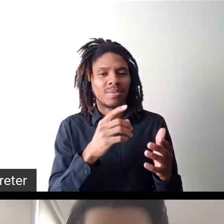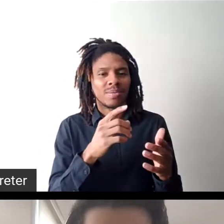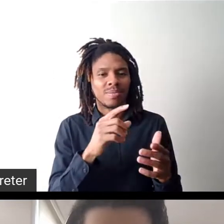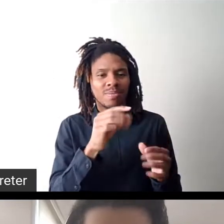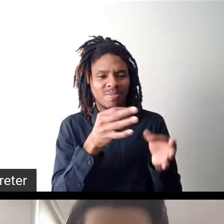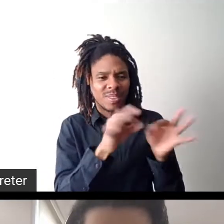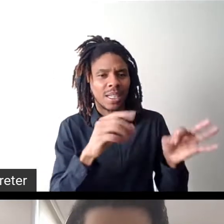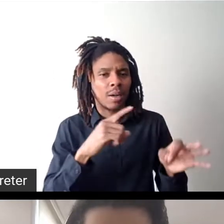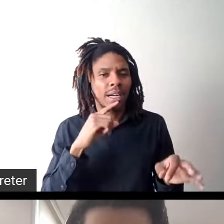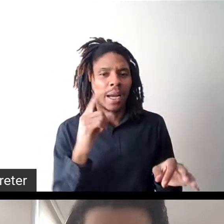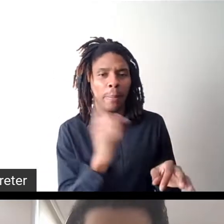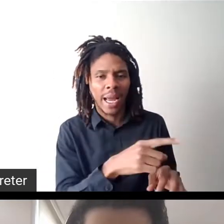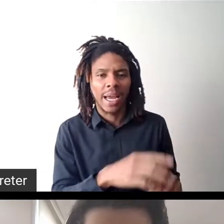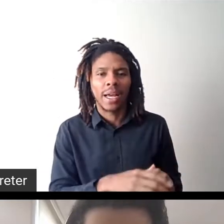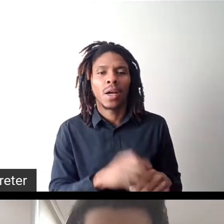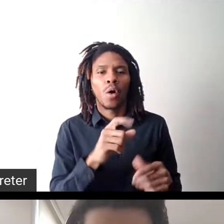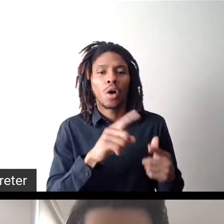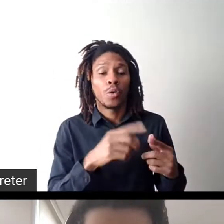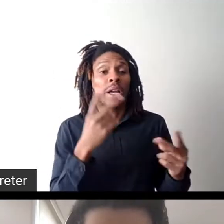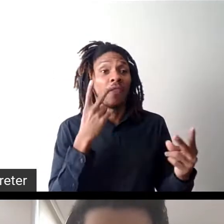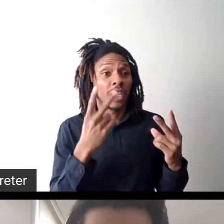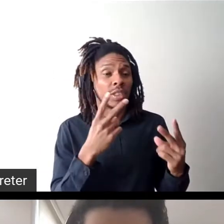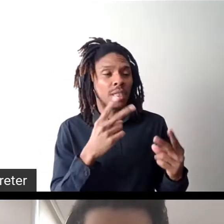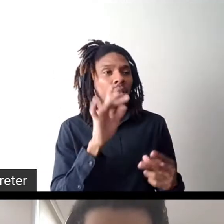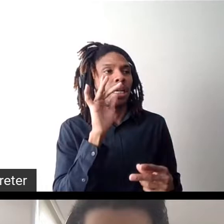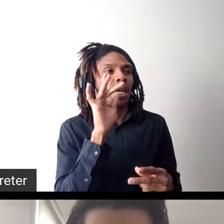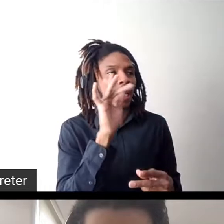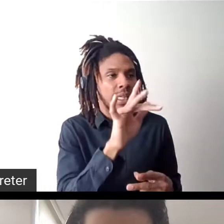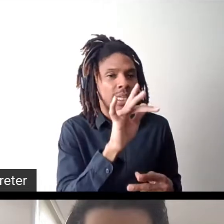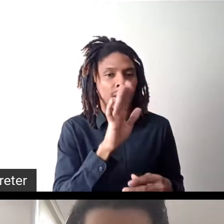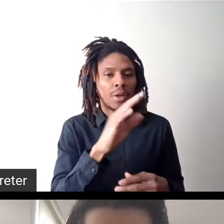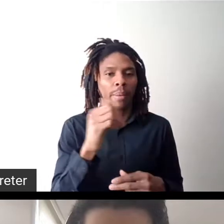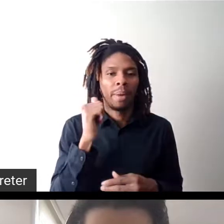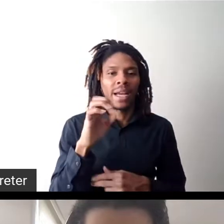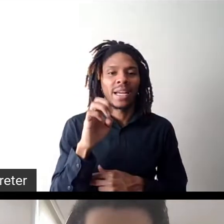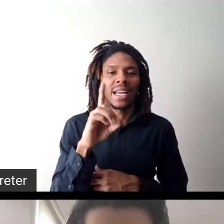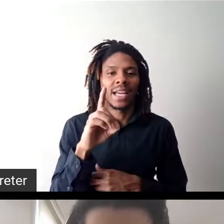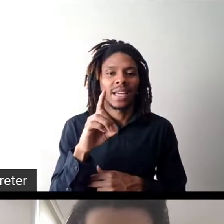GraphQL API, or you can visually click to gather your backend data model.